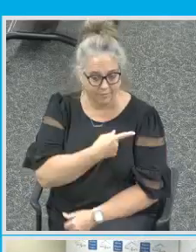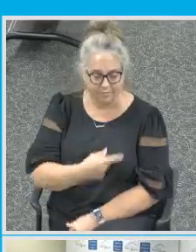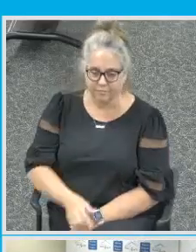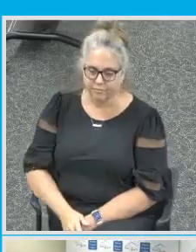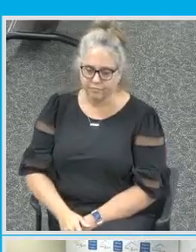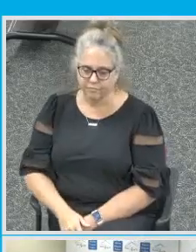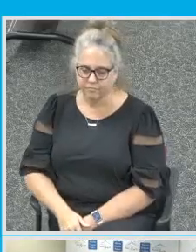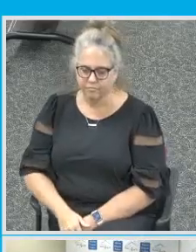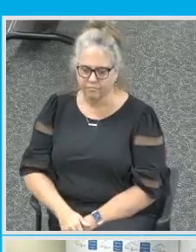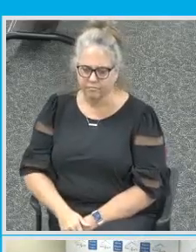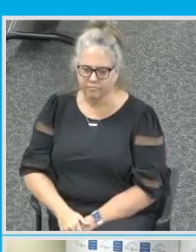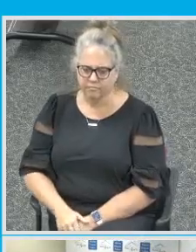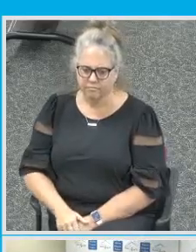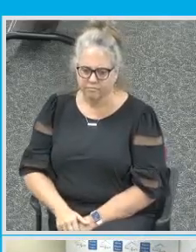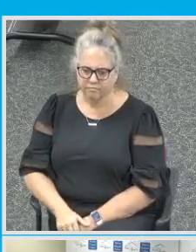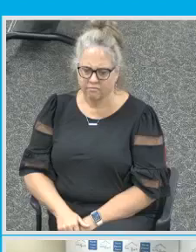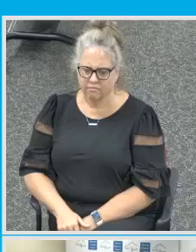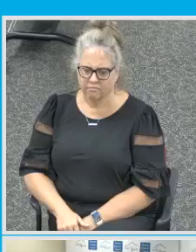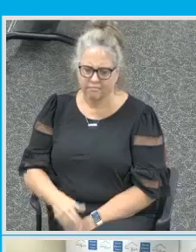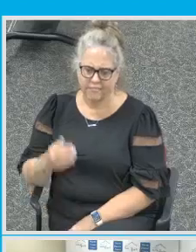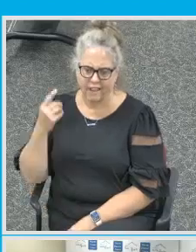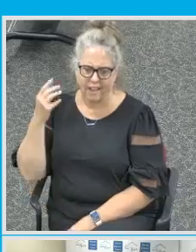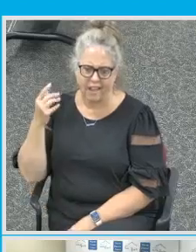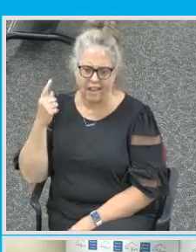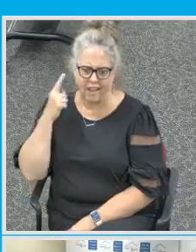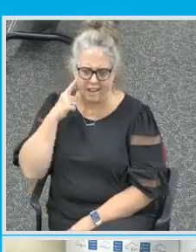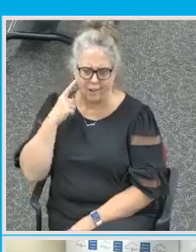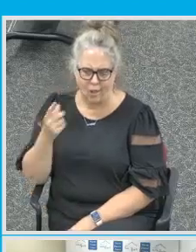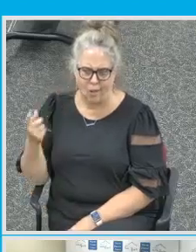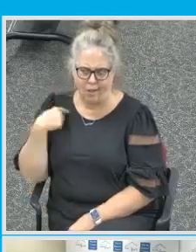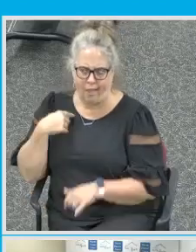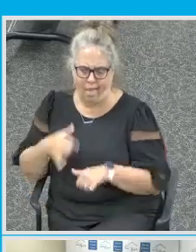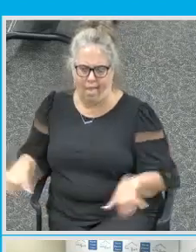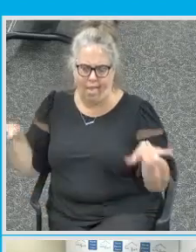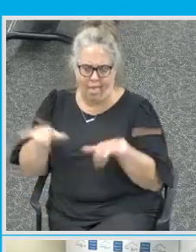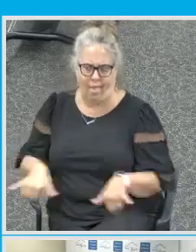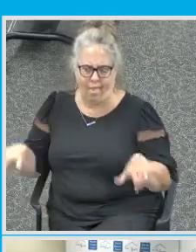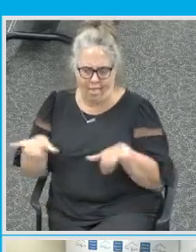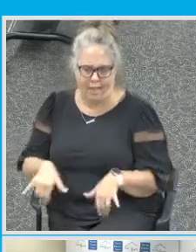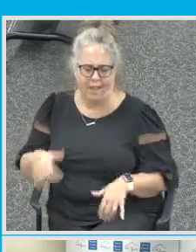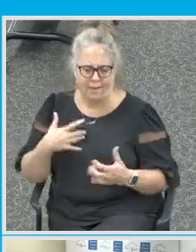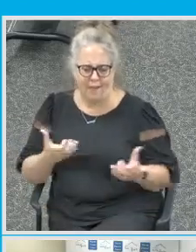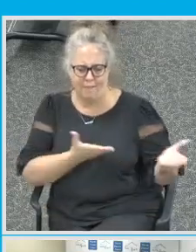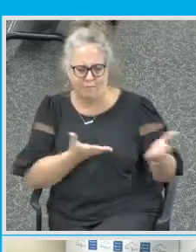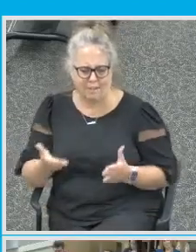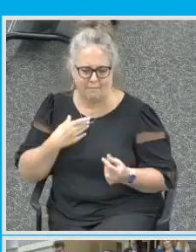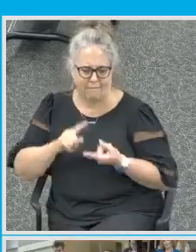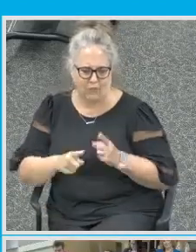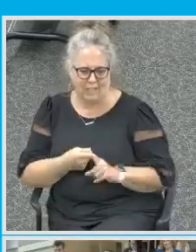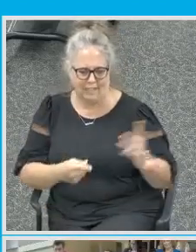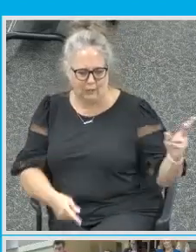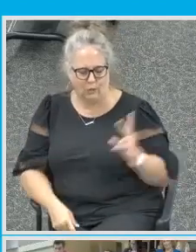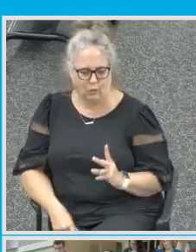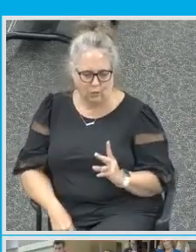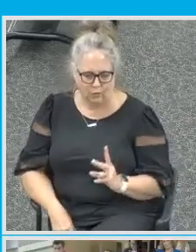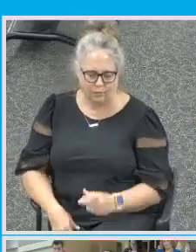lot in the last couple of months, so I brought some friends with me. But really just want to say thank you. Suicide prevention is such a